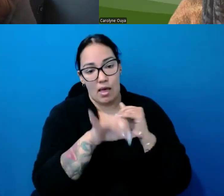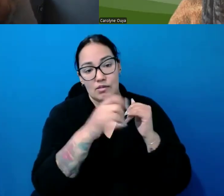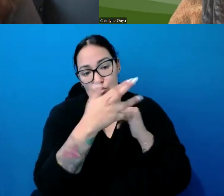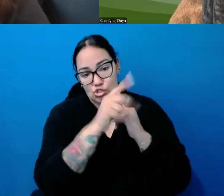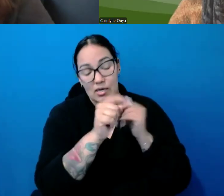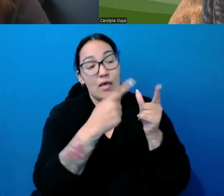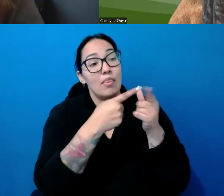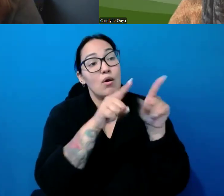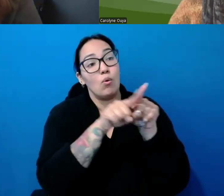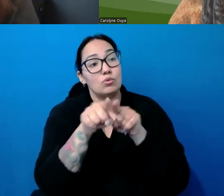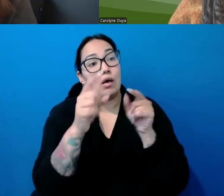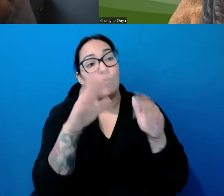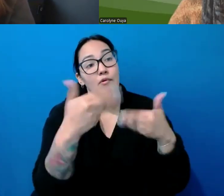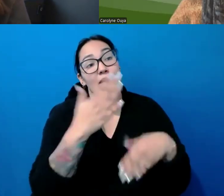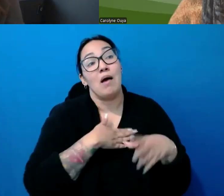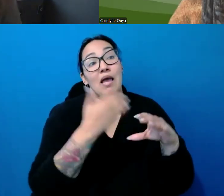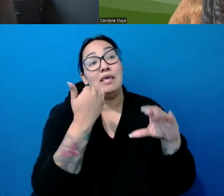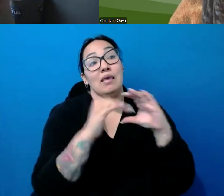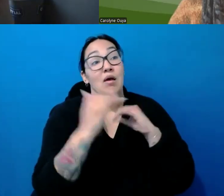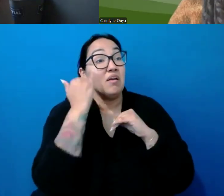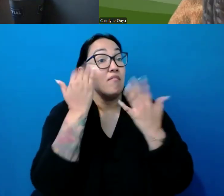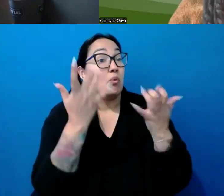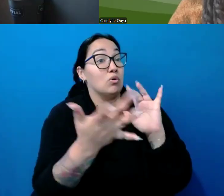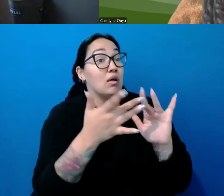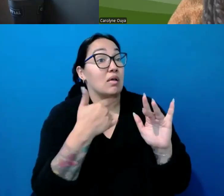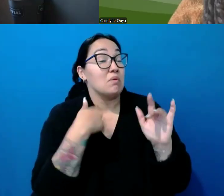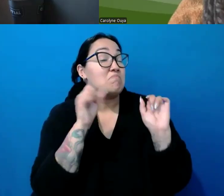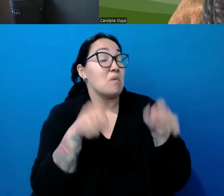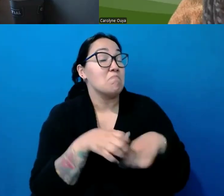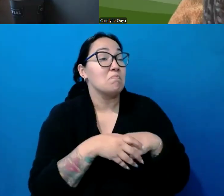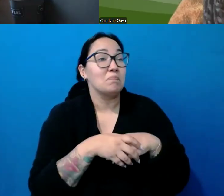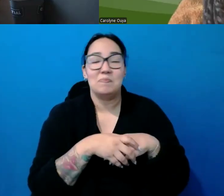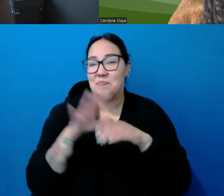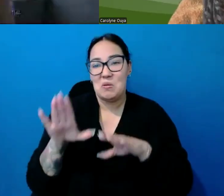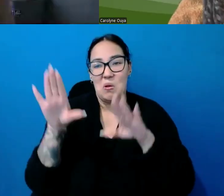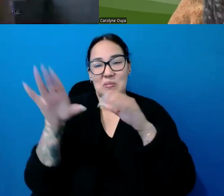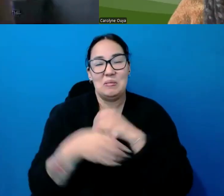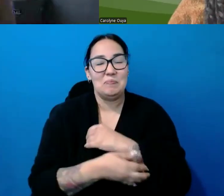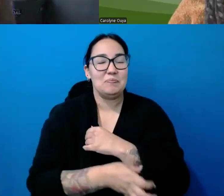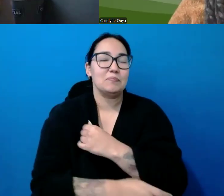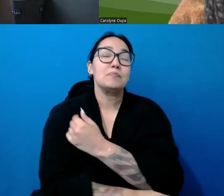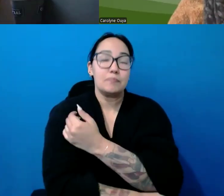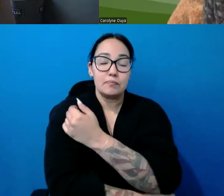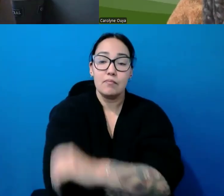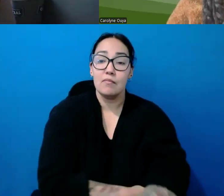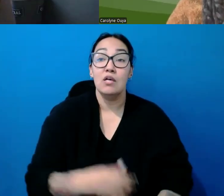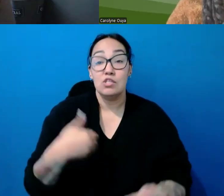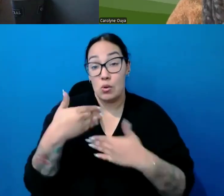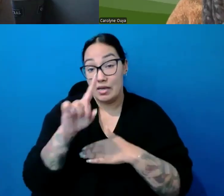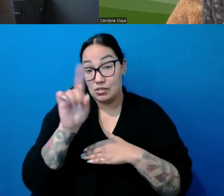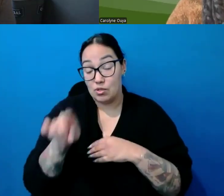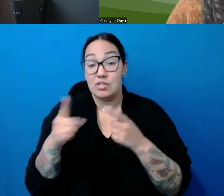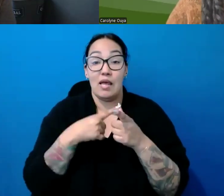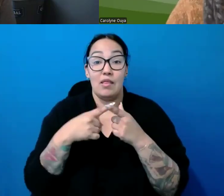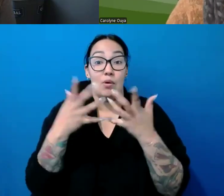my email in the chat if anybody wants to reach out. Awesome. And so my next question, and then I know we also want